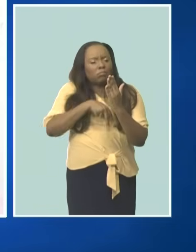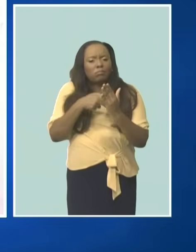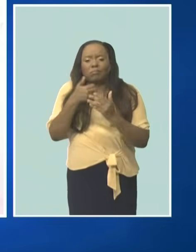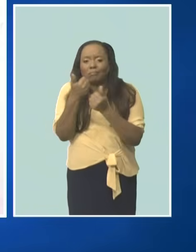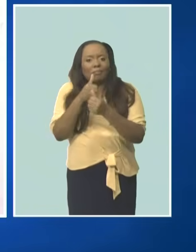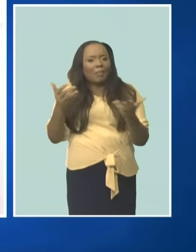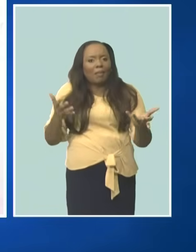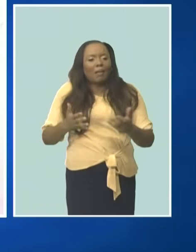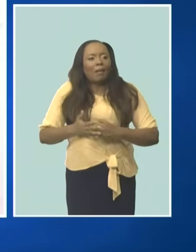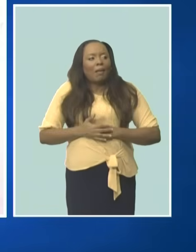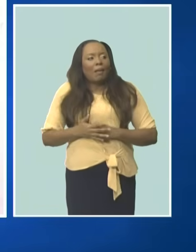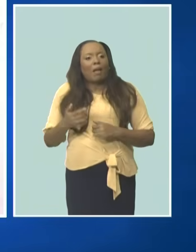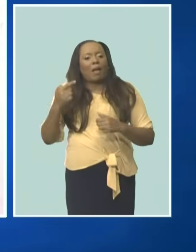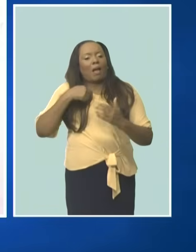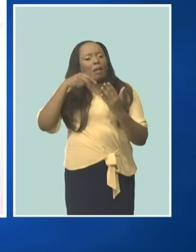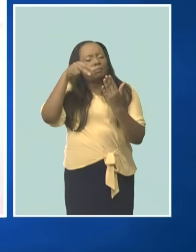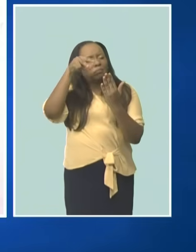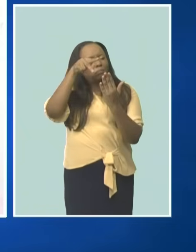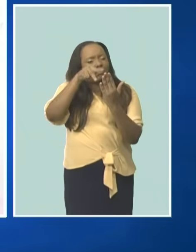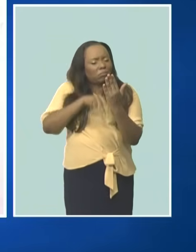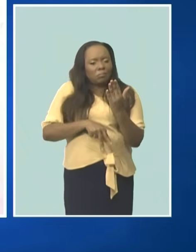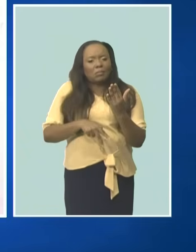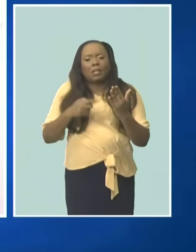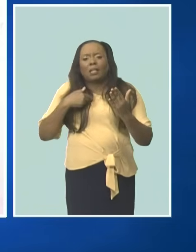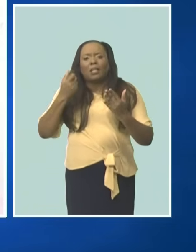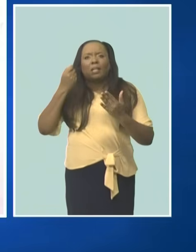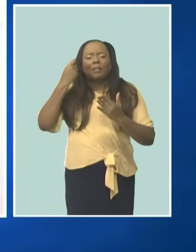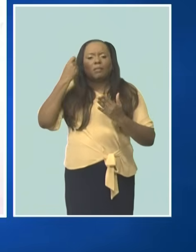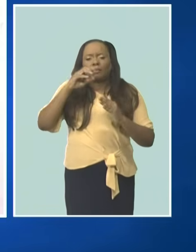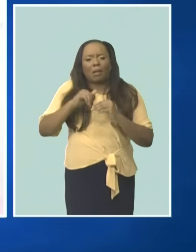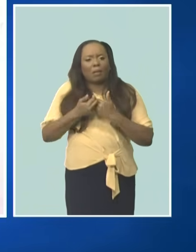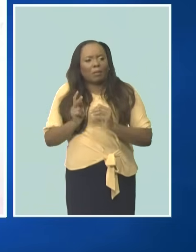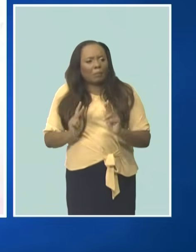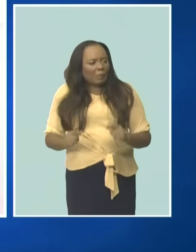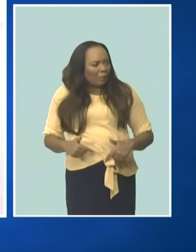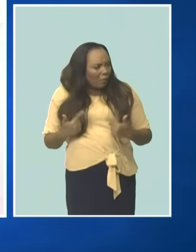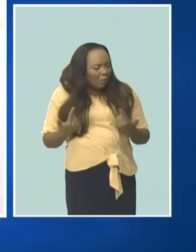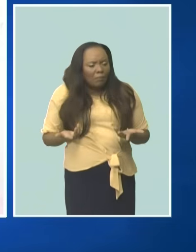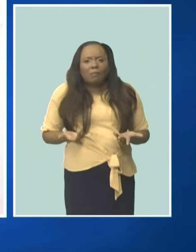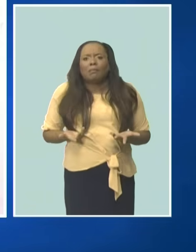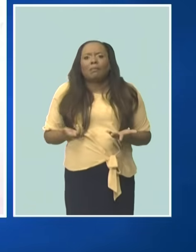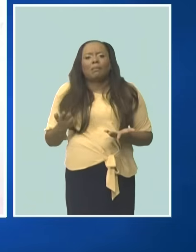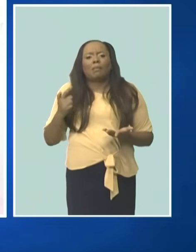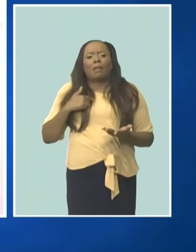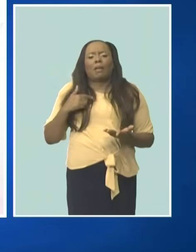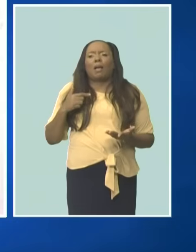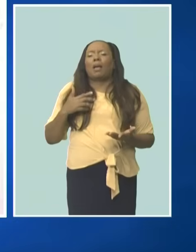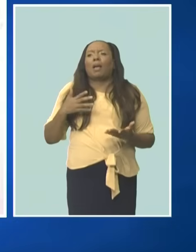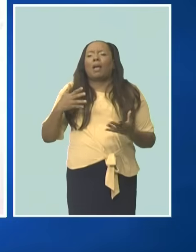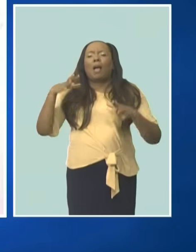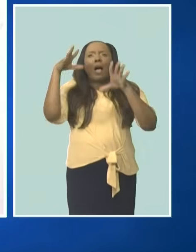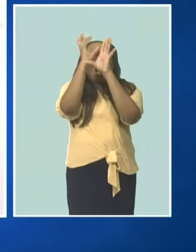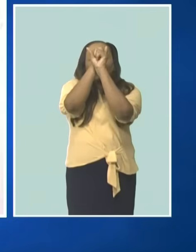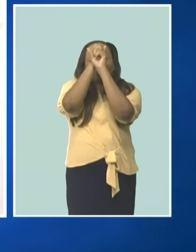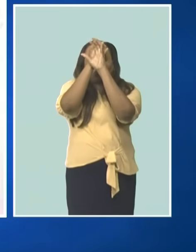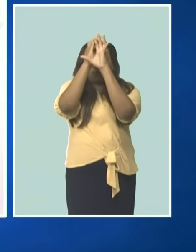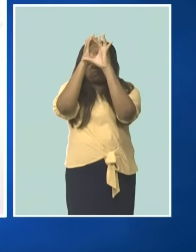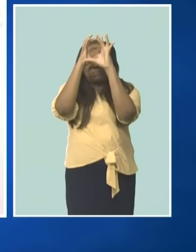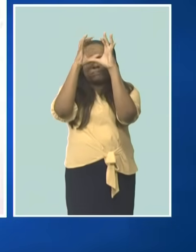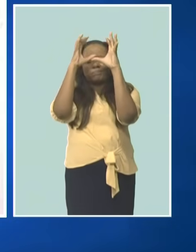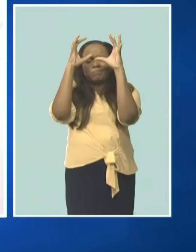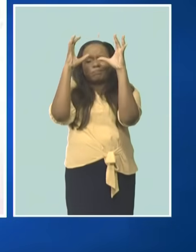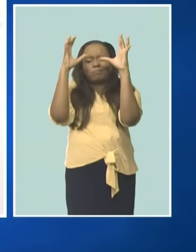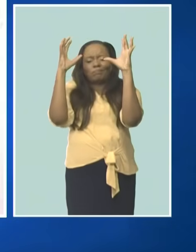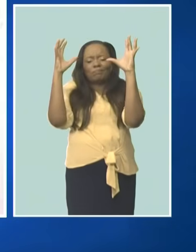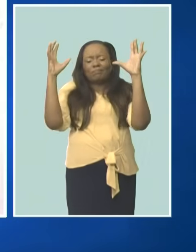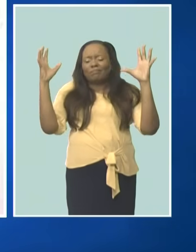reading, I understood how different people lived. I was able to travel in my mind. I was able to imagine.